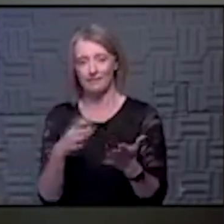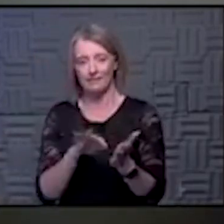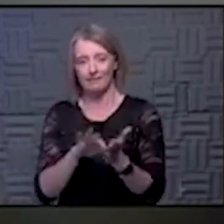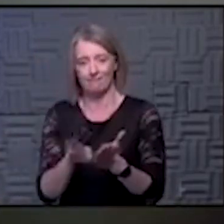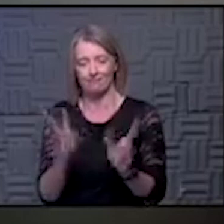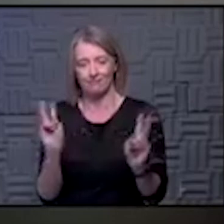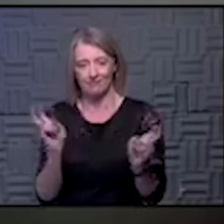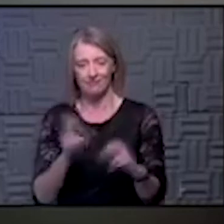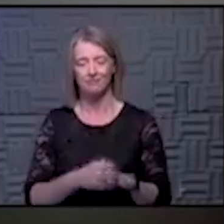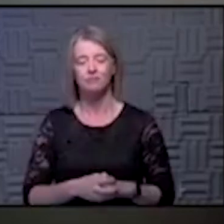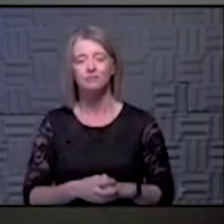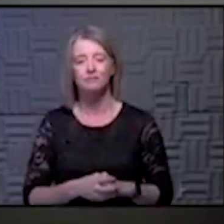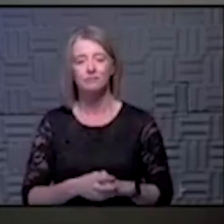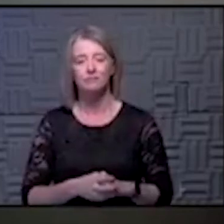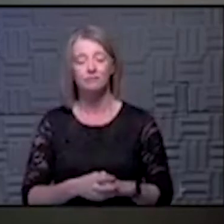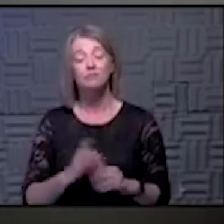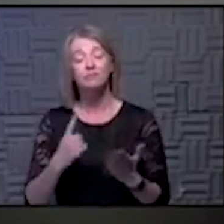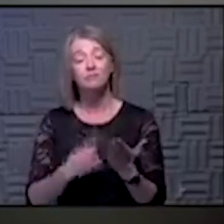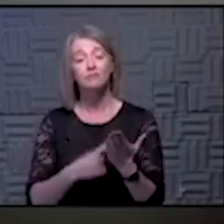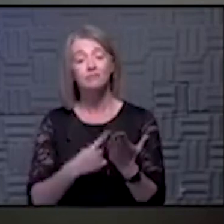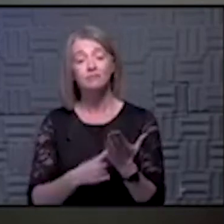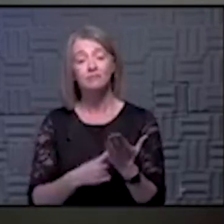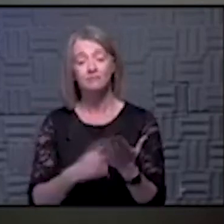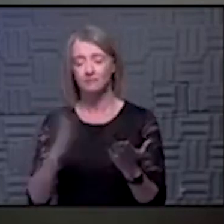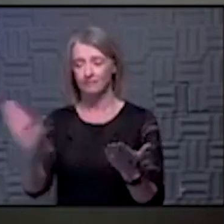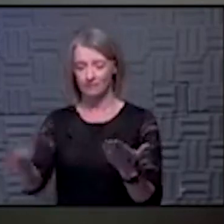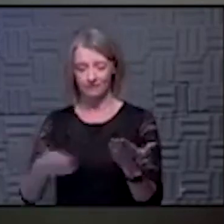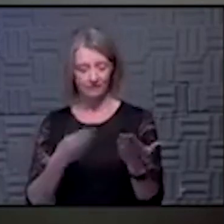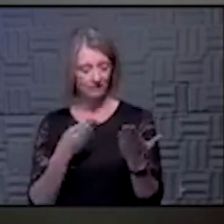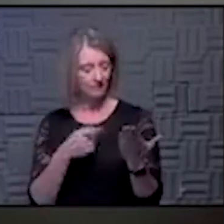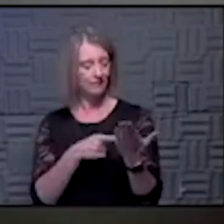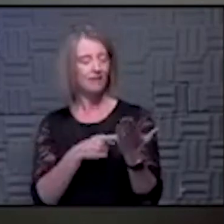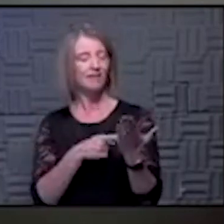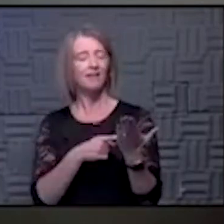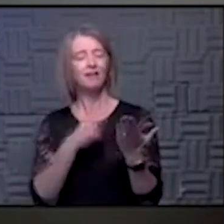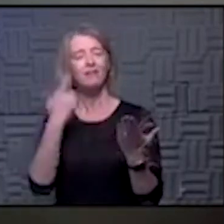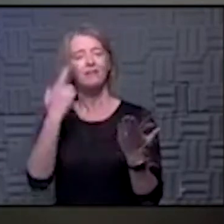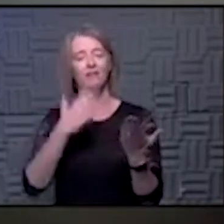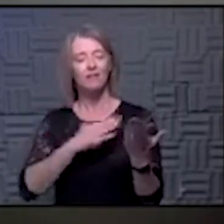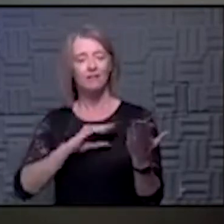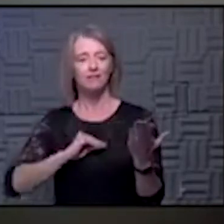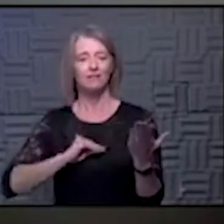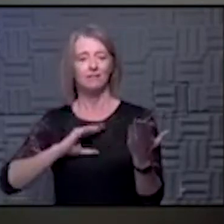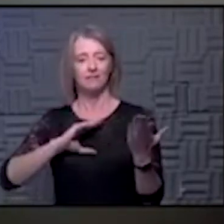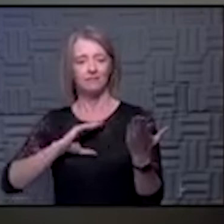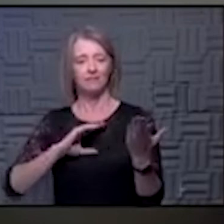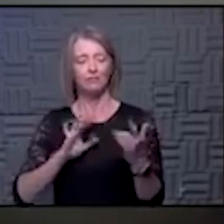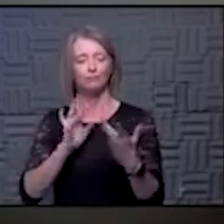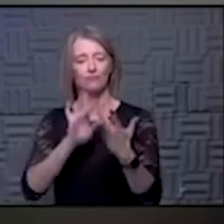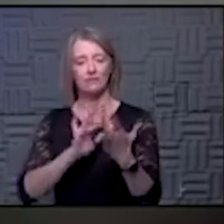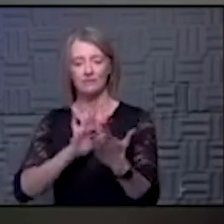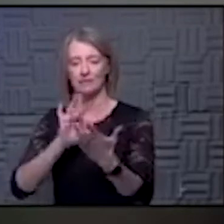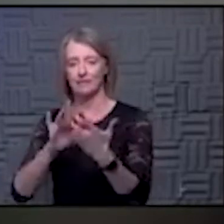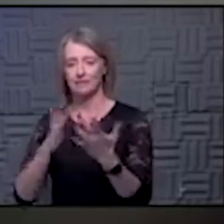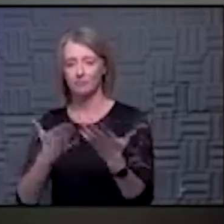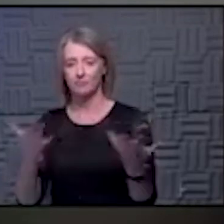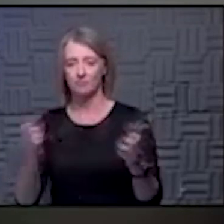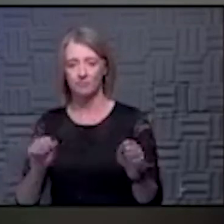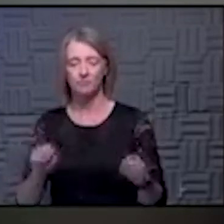and it's something tangible that they can go back to. And so really just reaching out as many ways as you can.